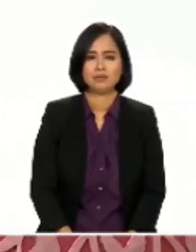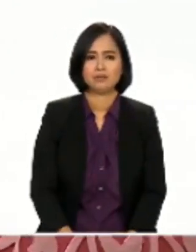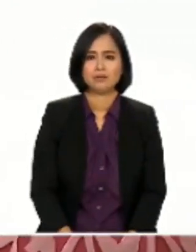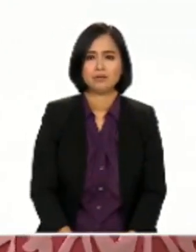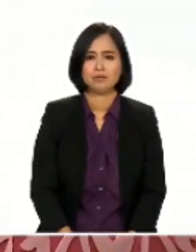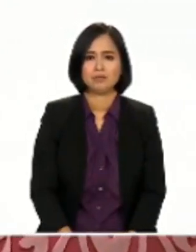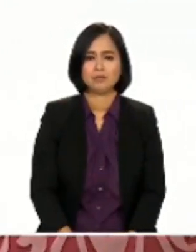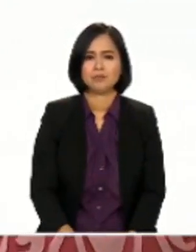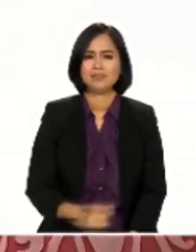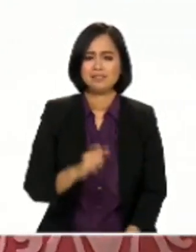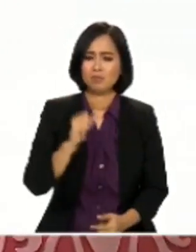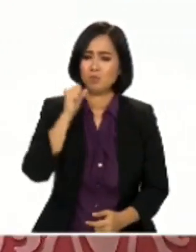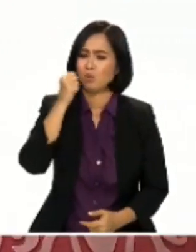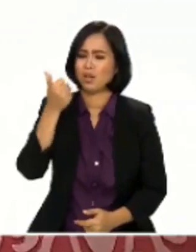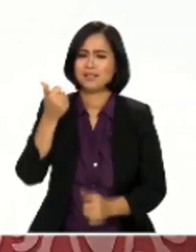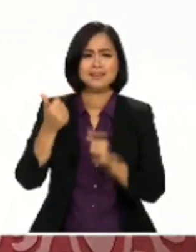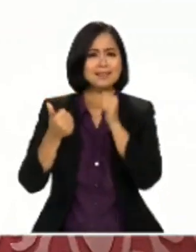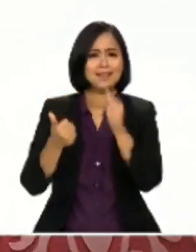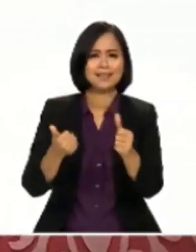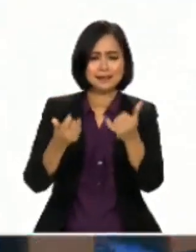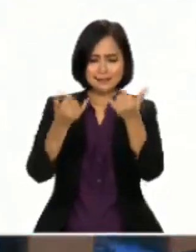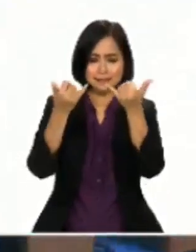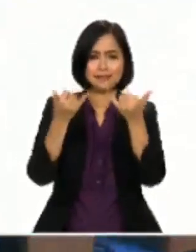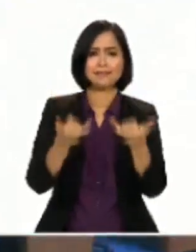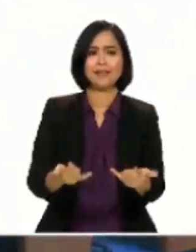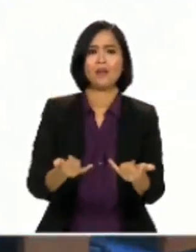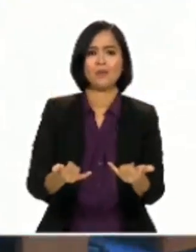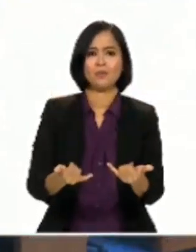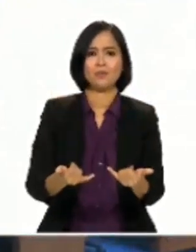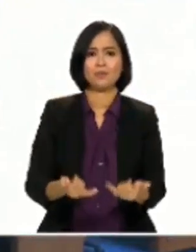not tomorrow but today.